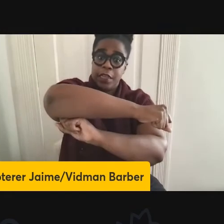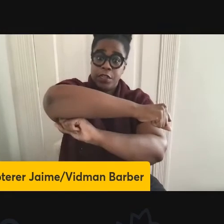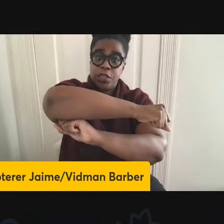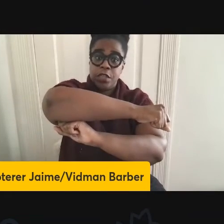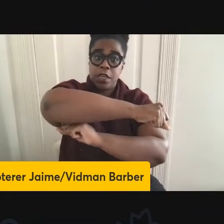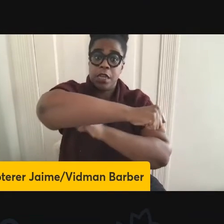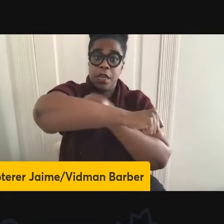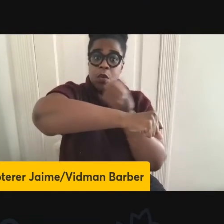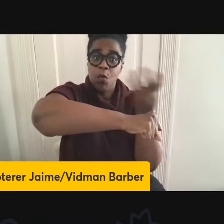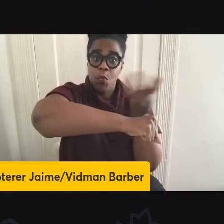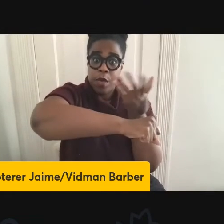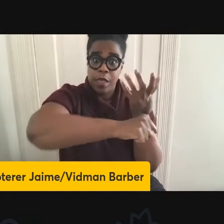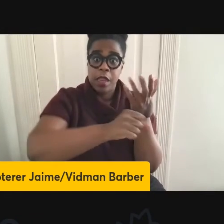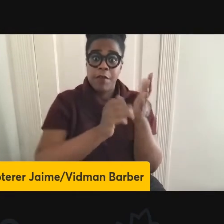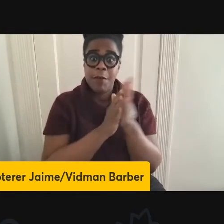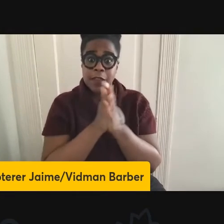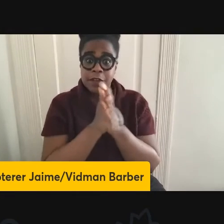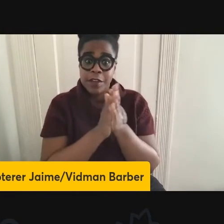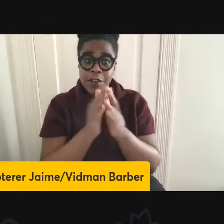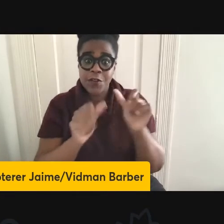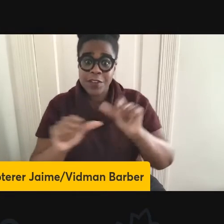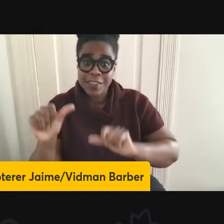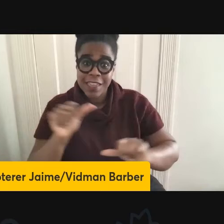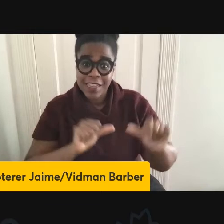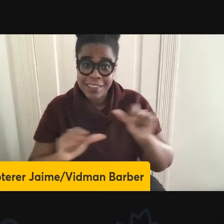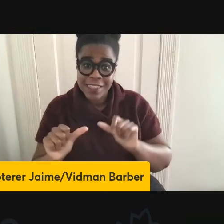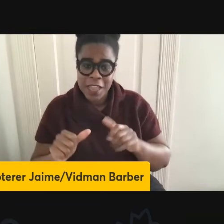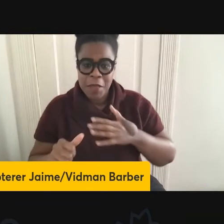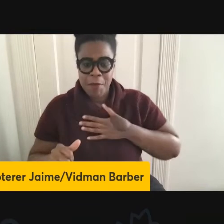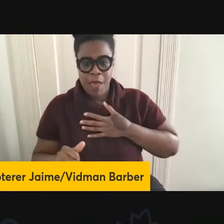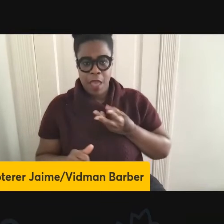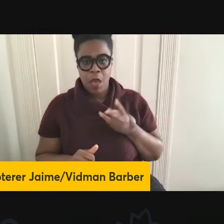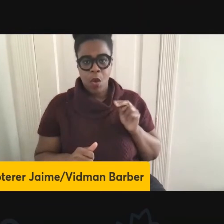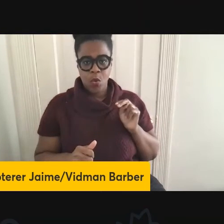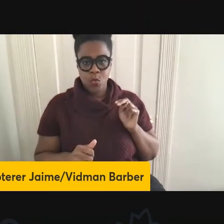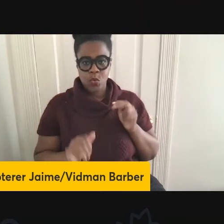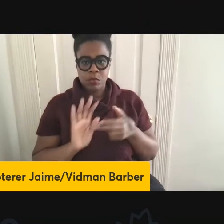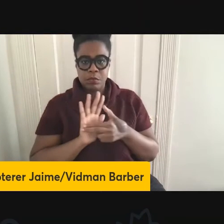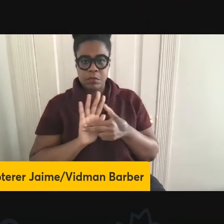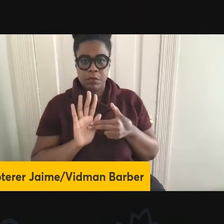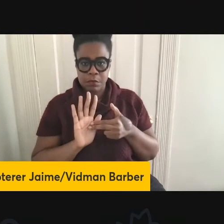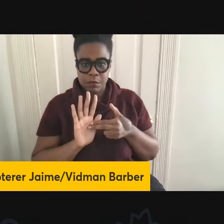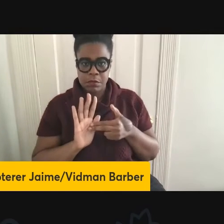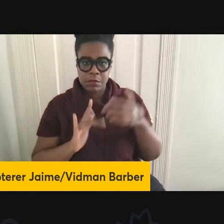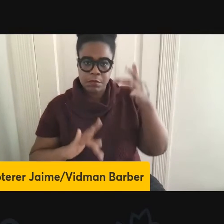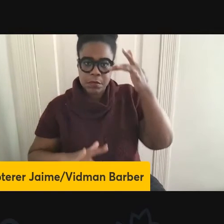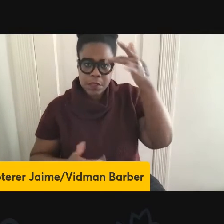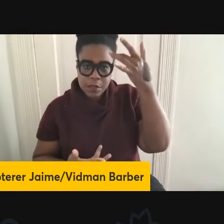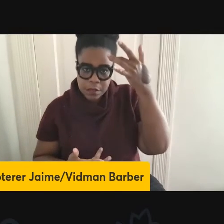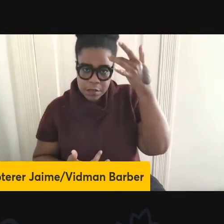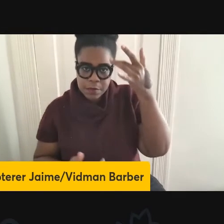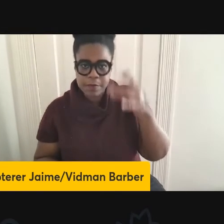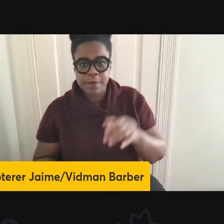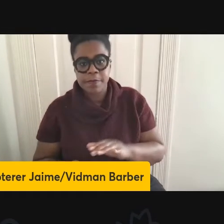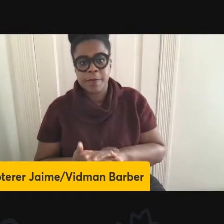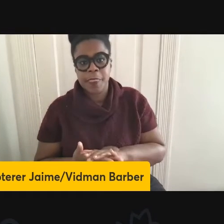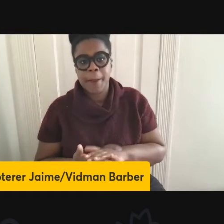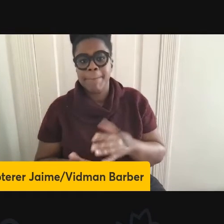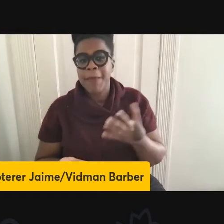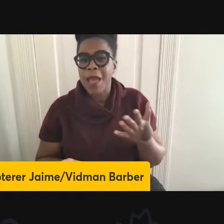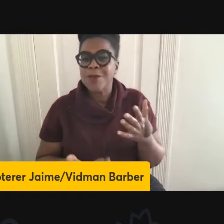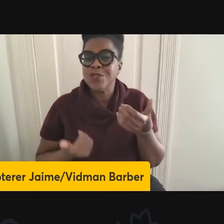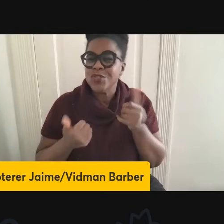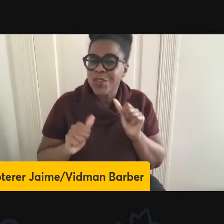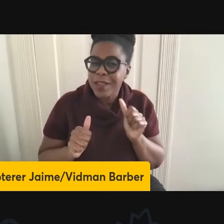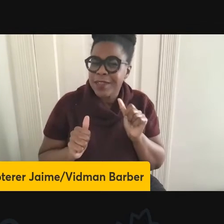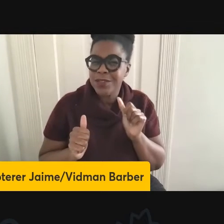uh, interest in science was my own diagnosis and my own I guess I was trying